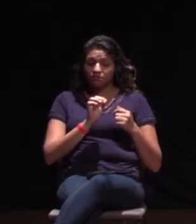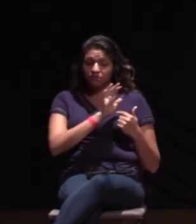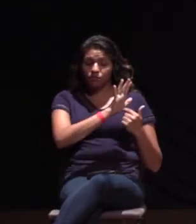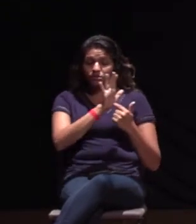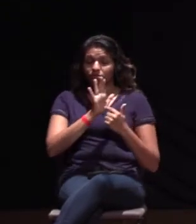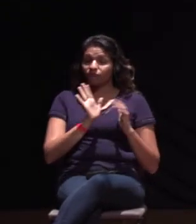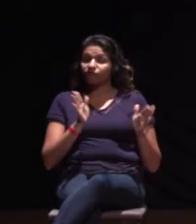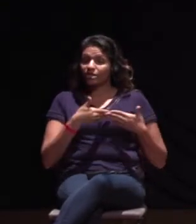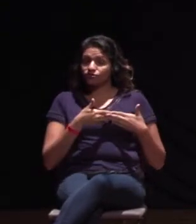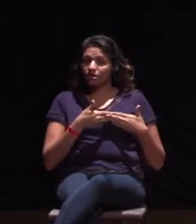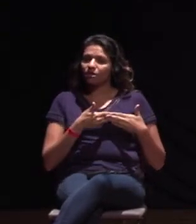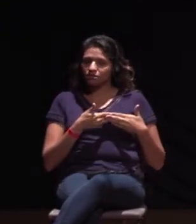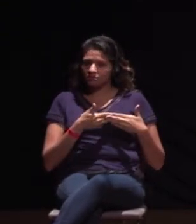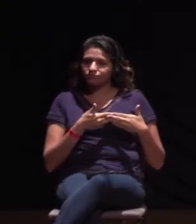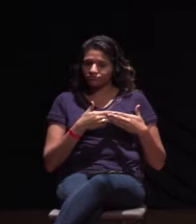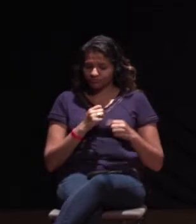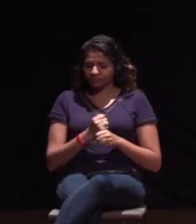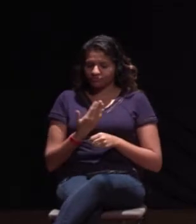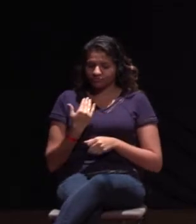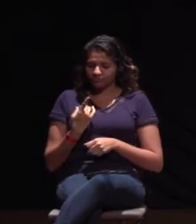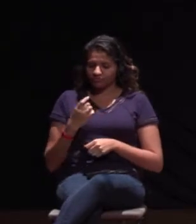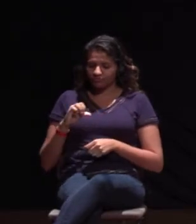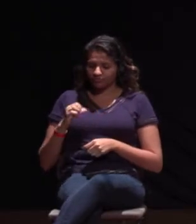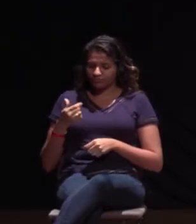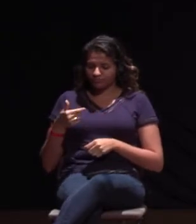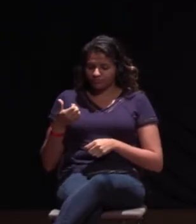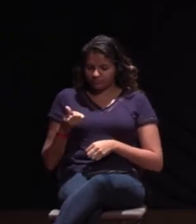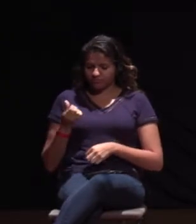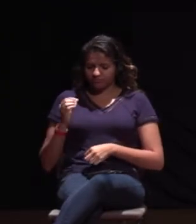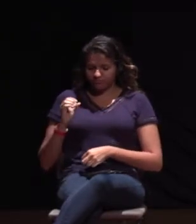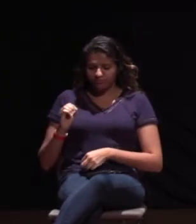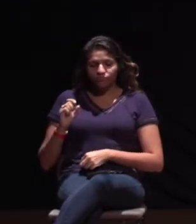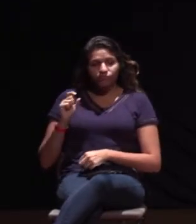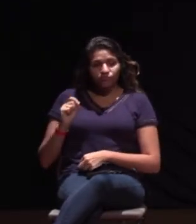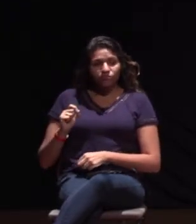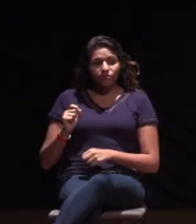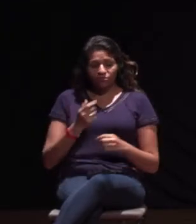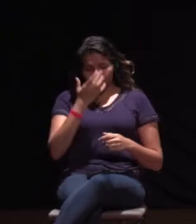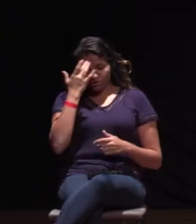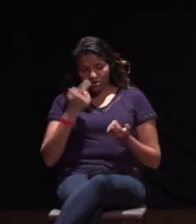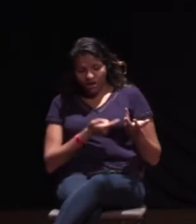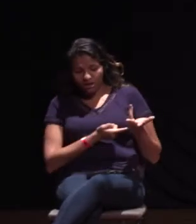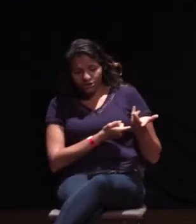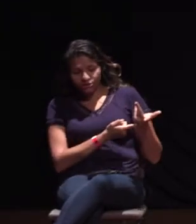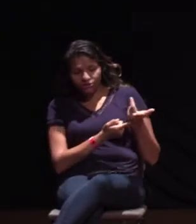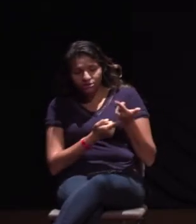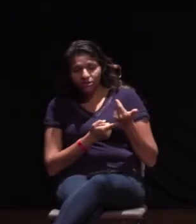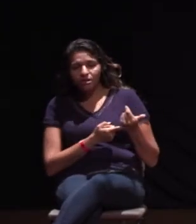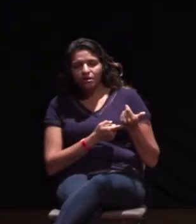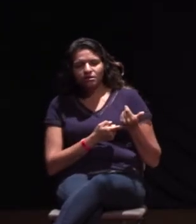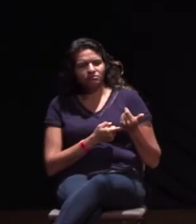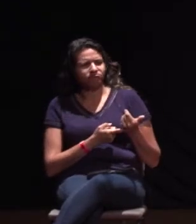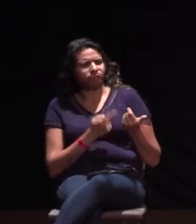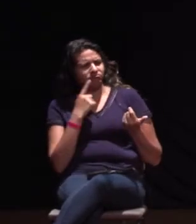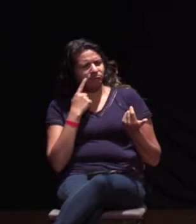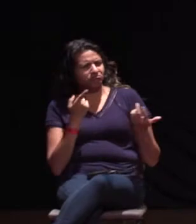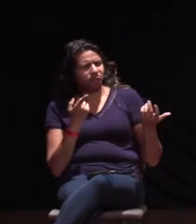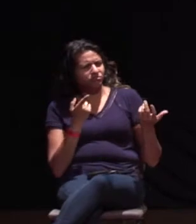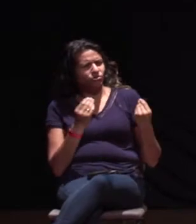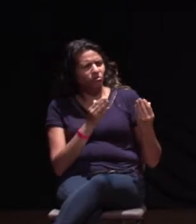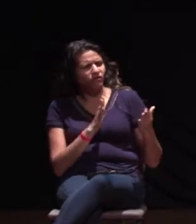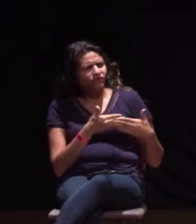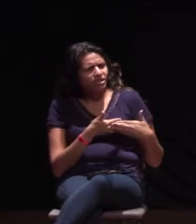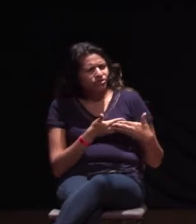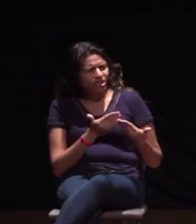been artists seizing the idea of the closure in order to make a show. So therefore, inviting the public to